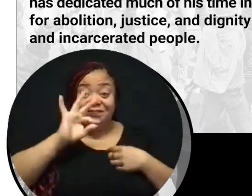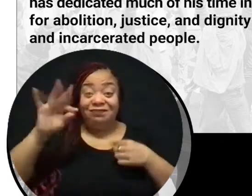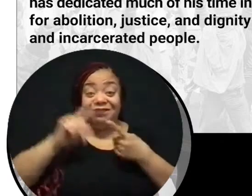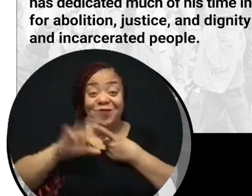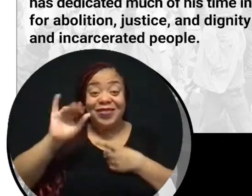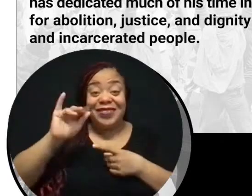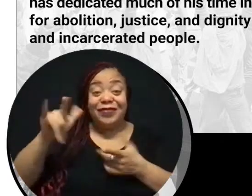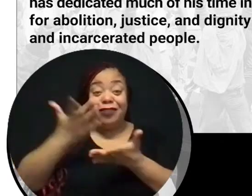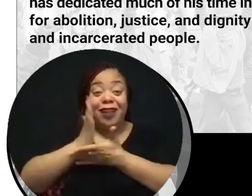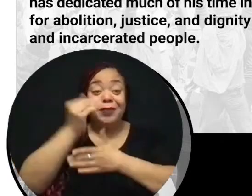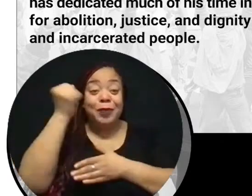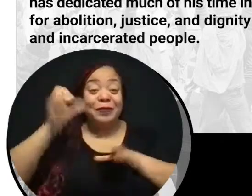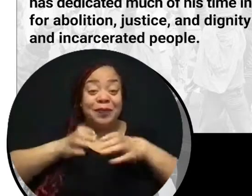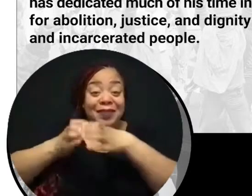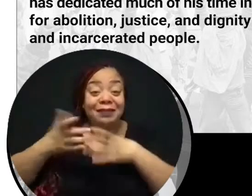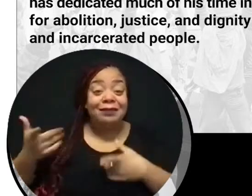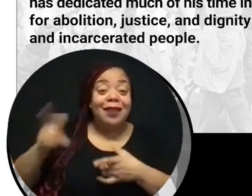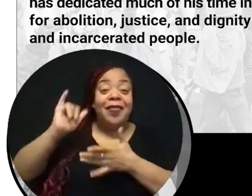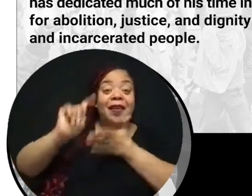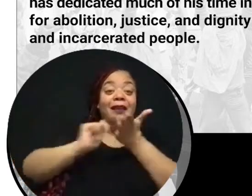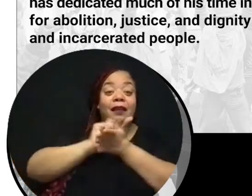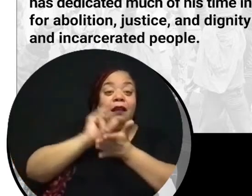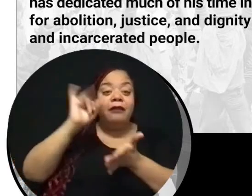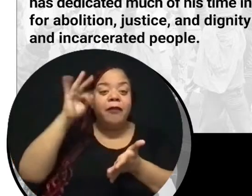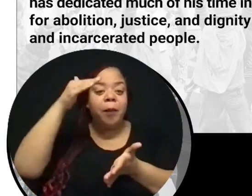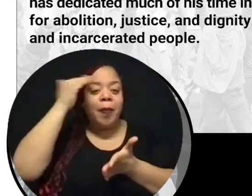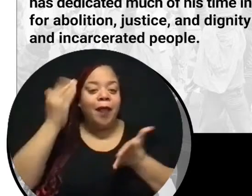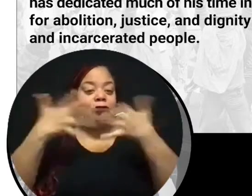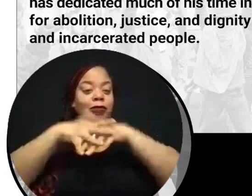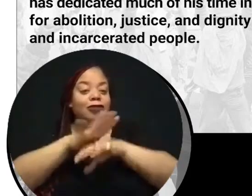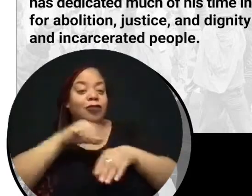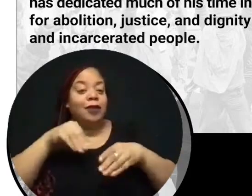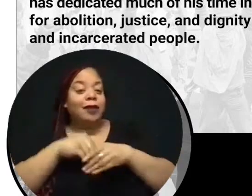whites could flee the inner cities where blacks were migrating to.